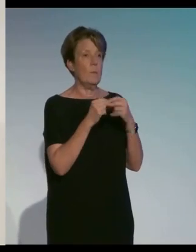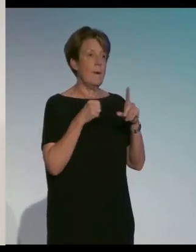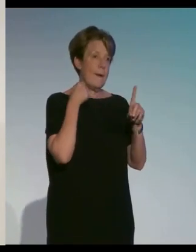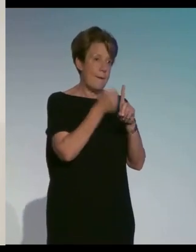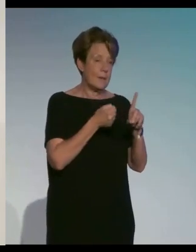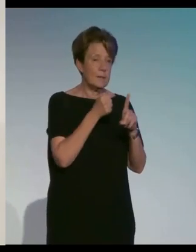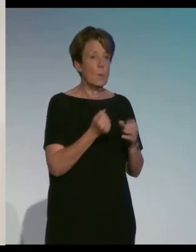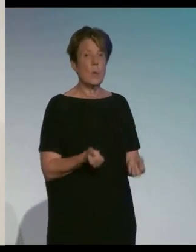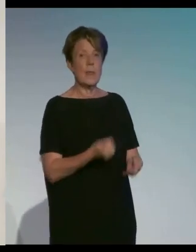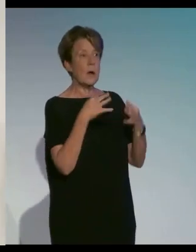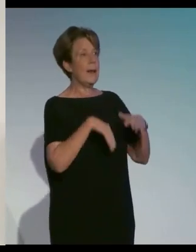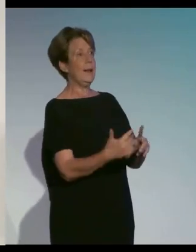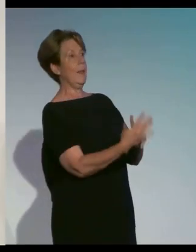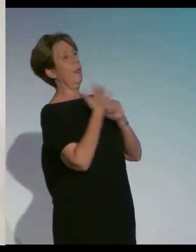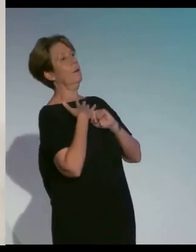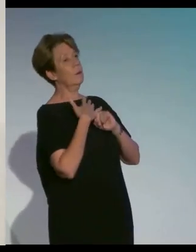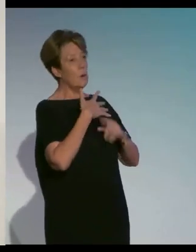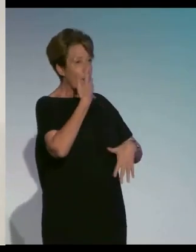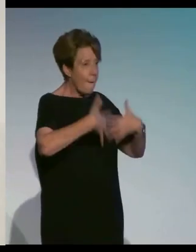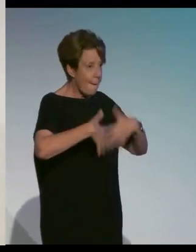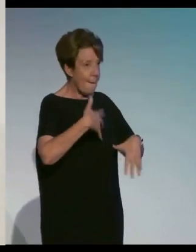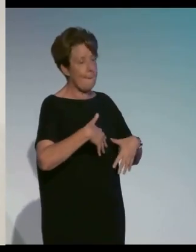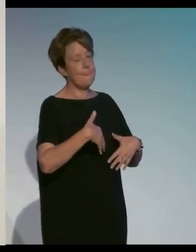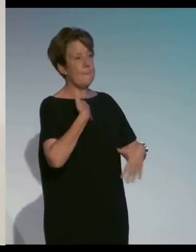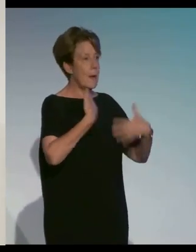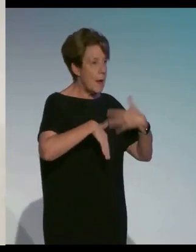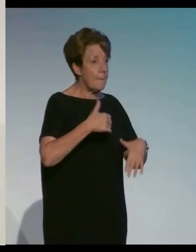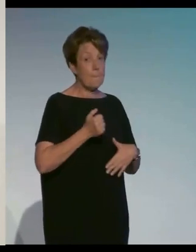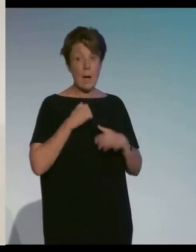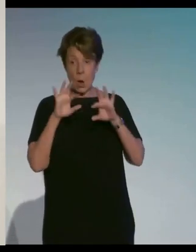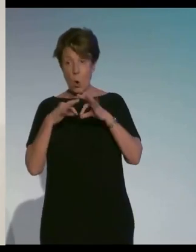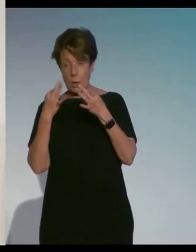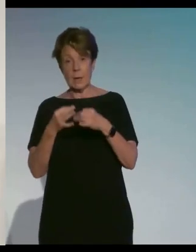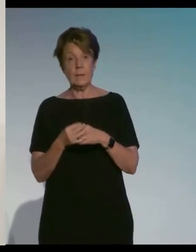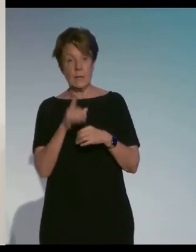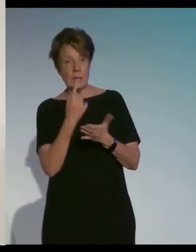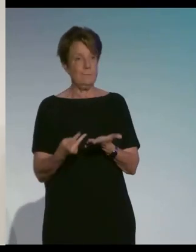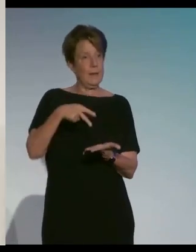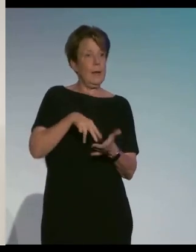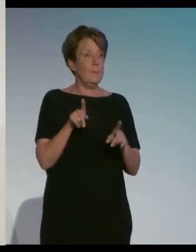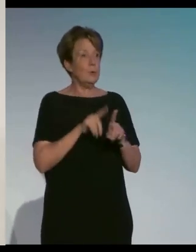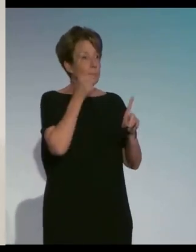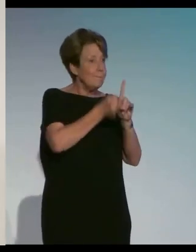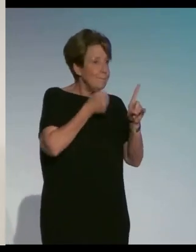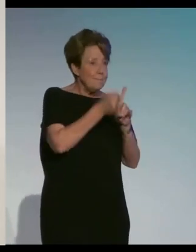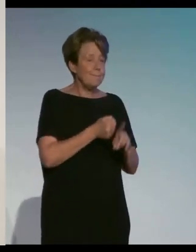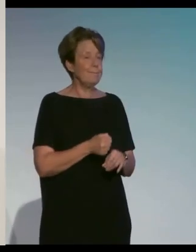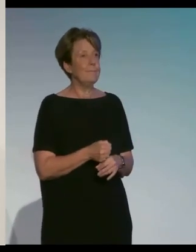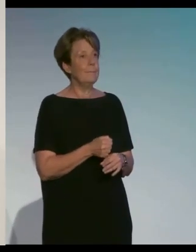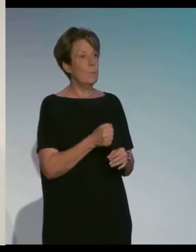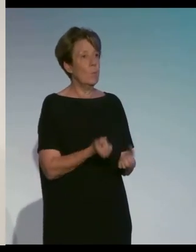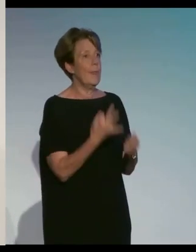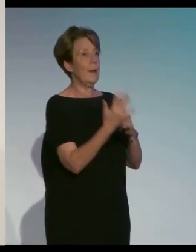advocacy without any kind of harm or molestation. My organization should be also the same, that they shouldn't have